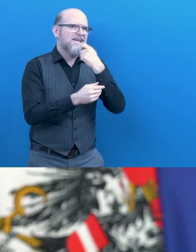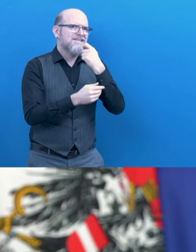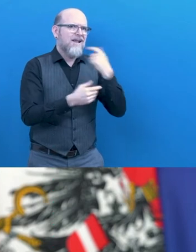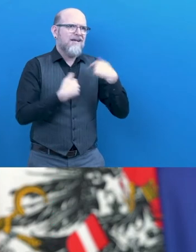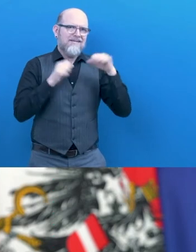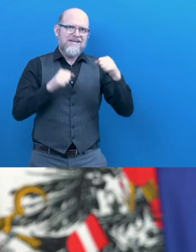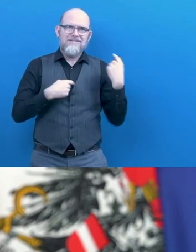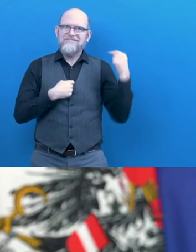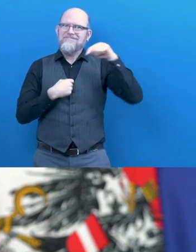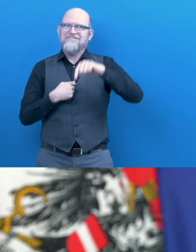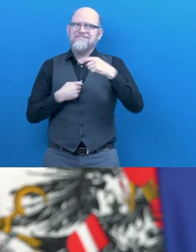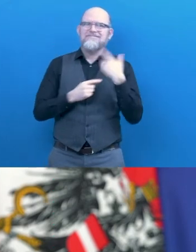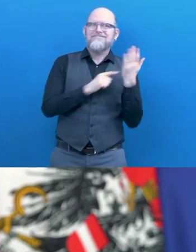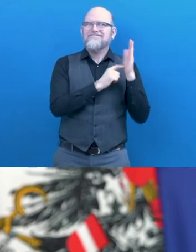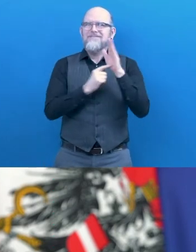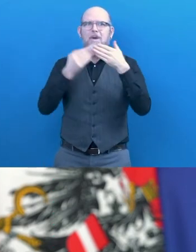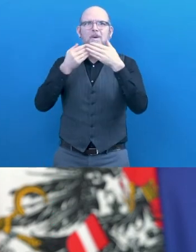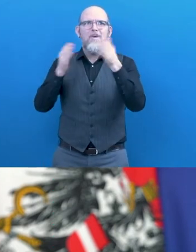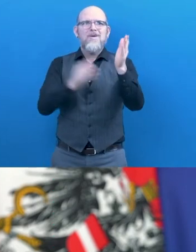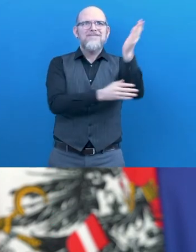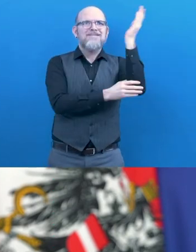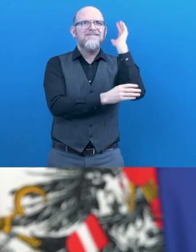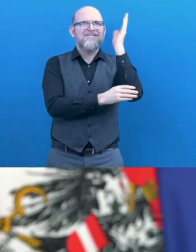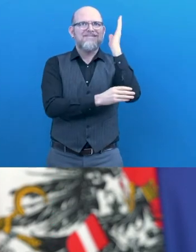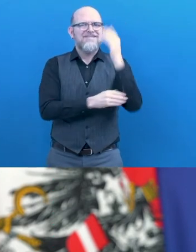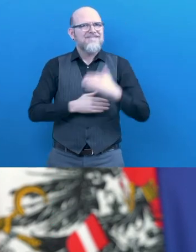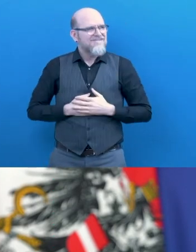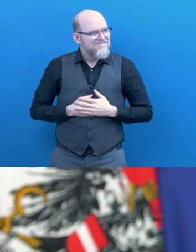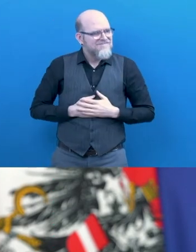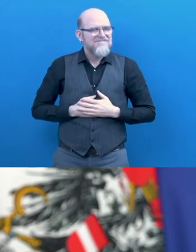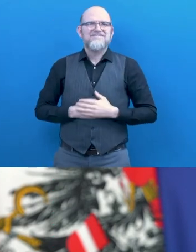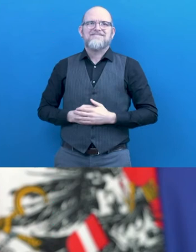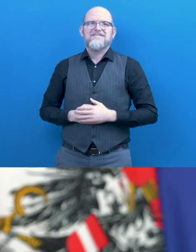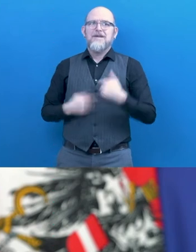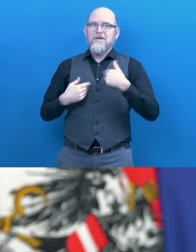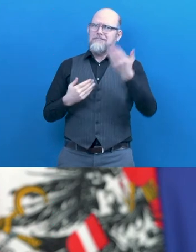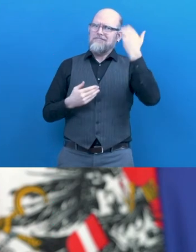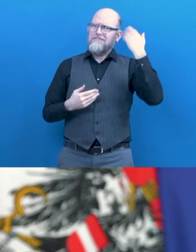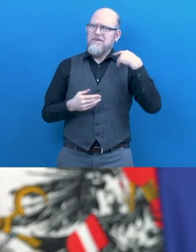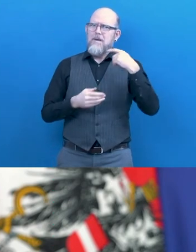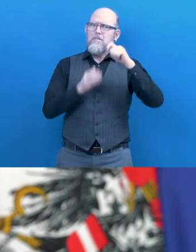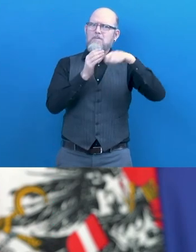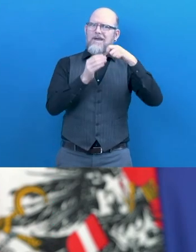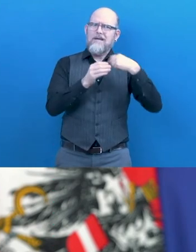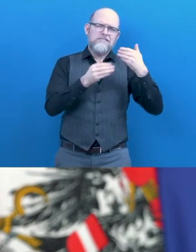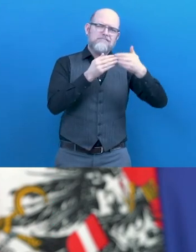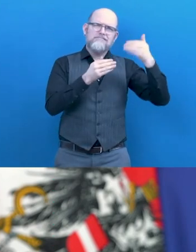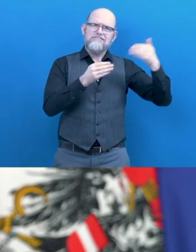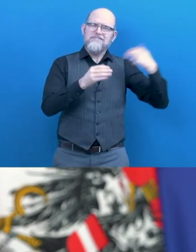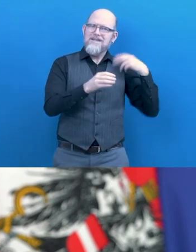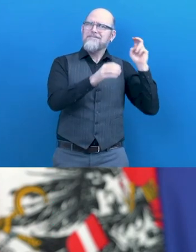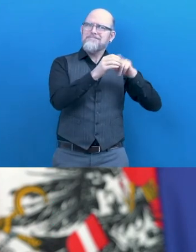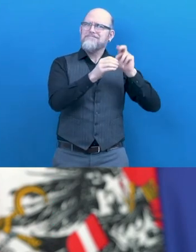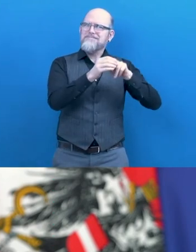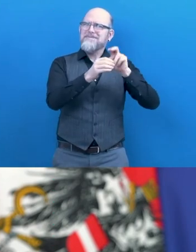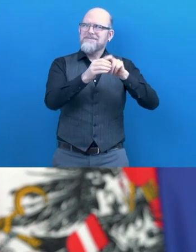to address you in this opening session of the 2021 Zero Project Conference. I participated in the last